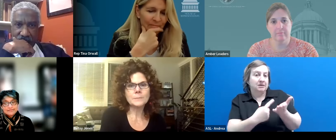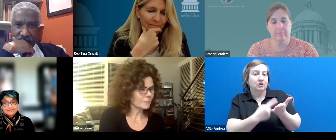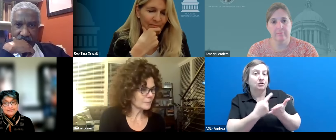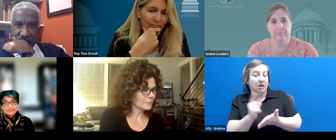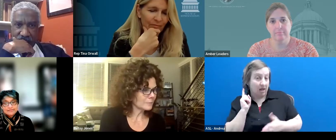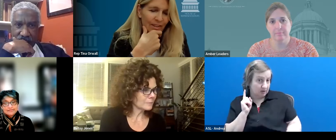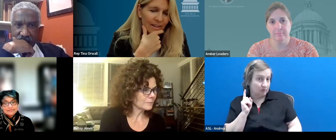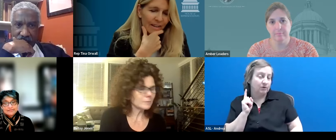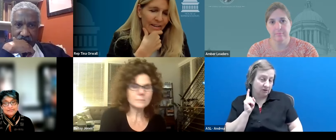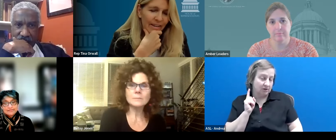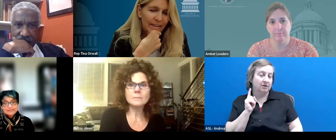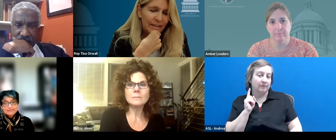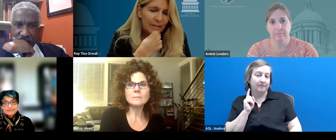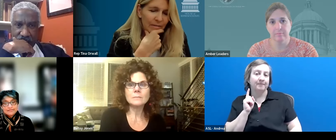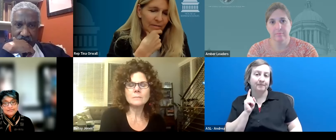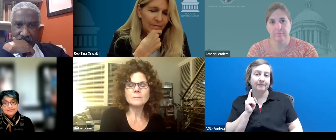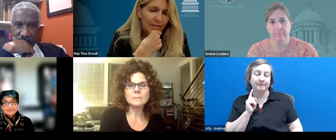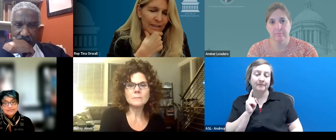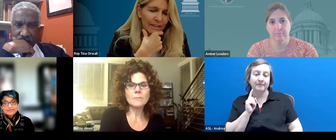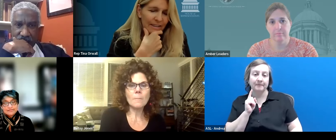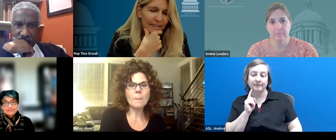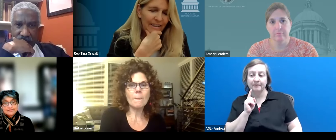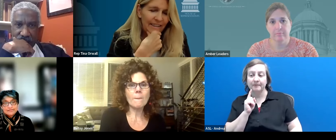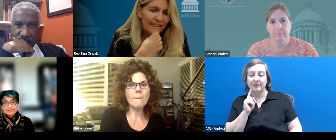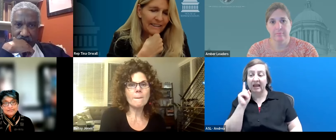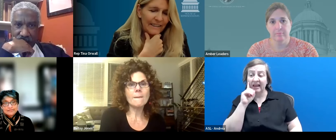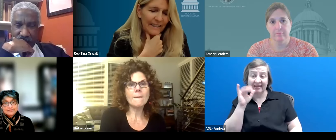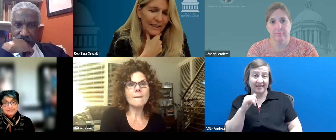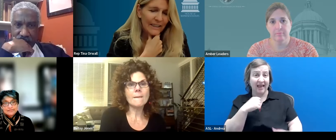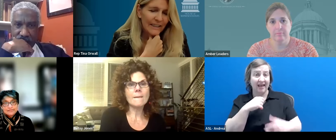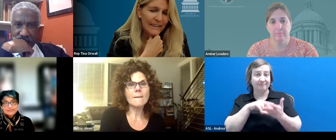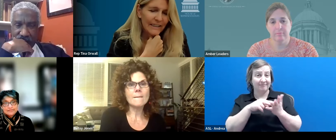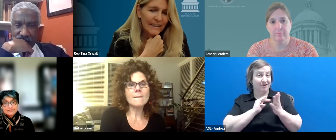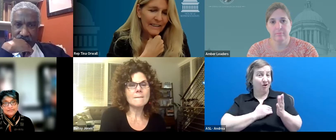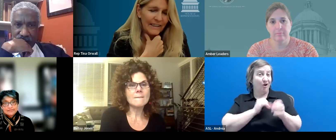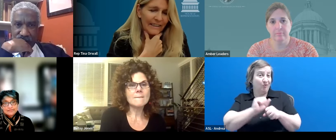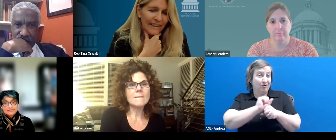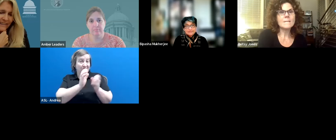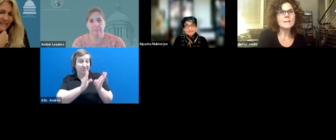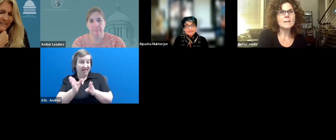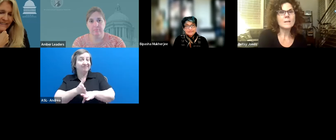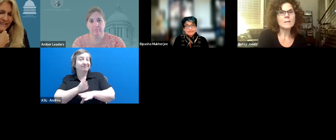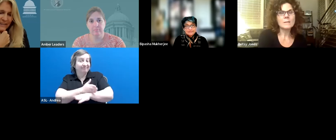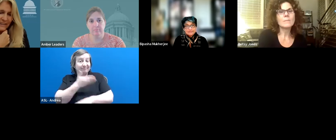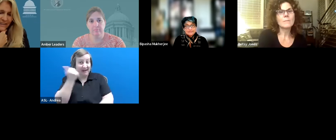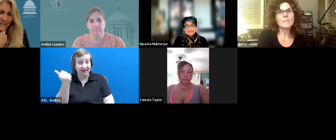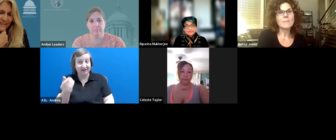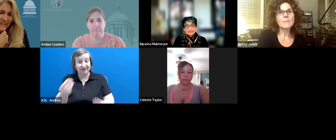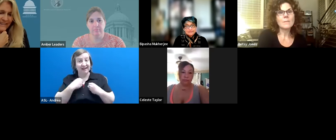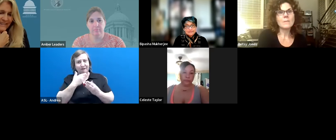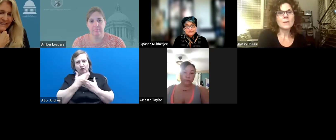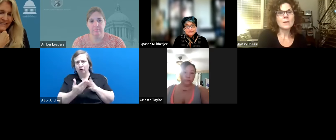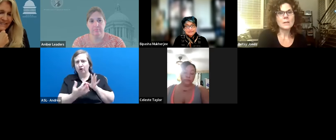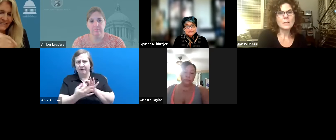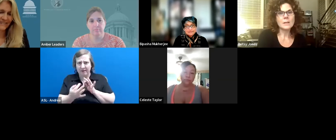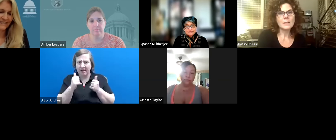which I think have made this a better work plan and really gave us some good feedback. So for